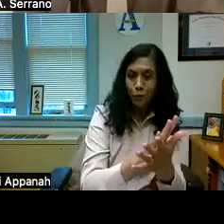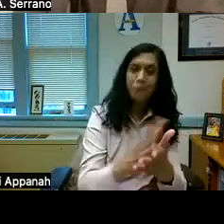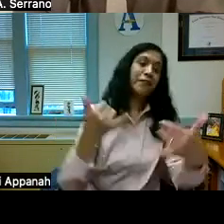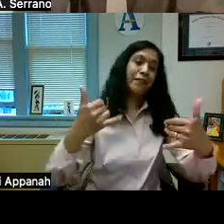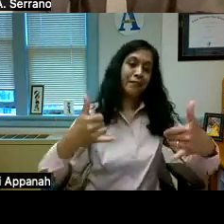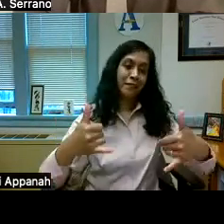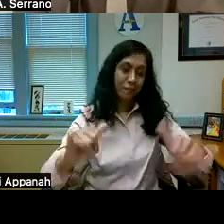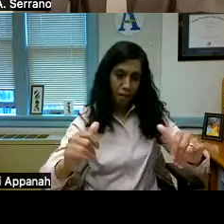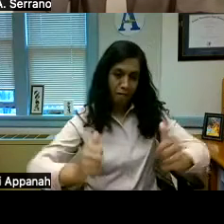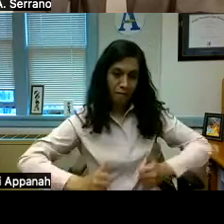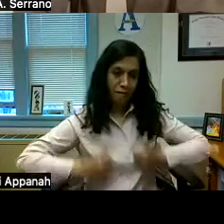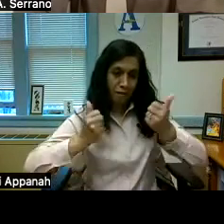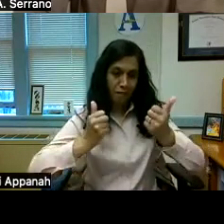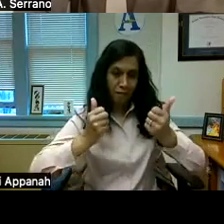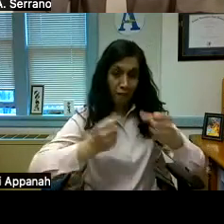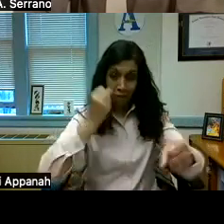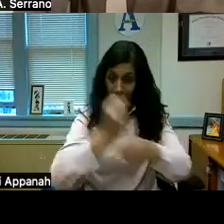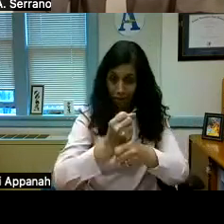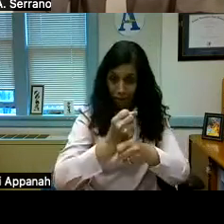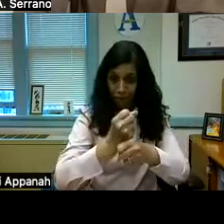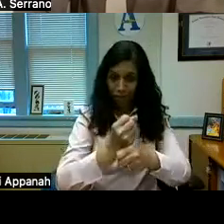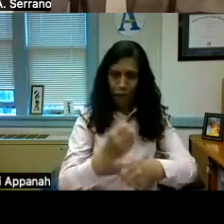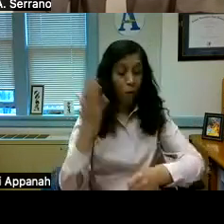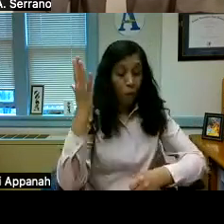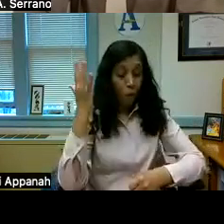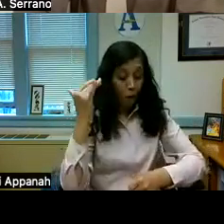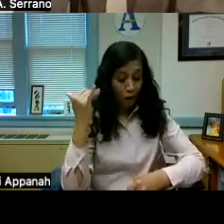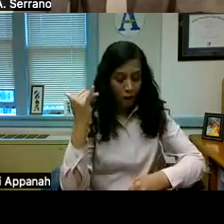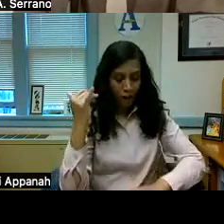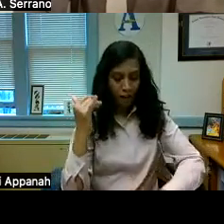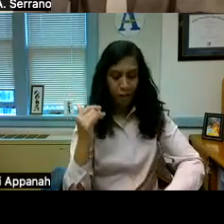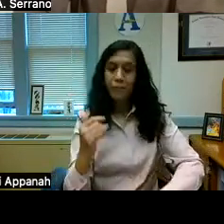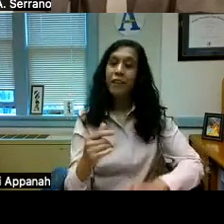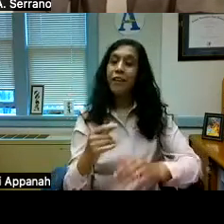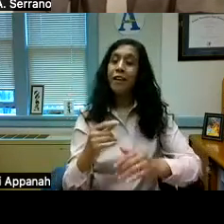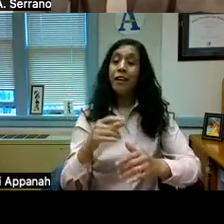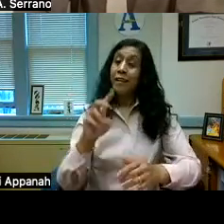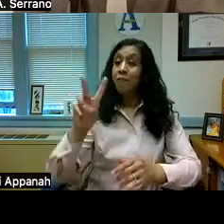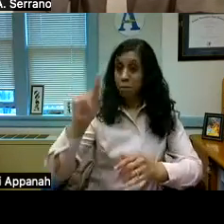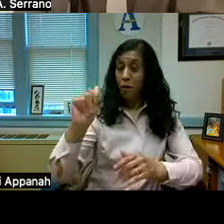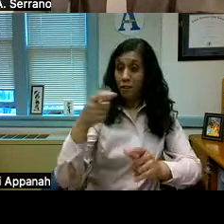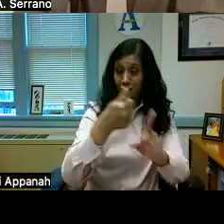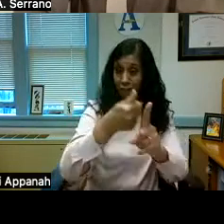But regardless, teachers and students are back to the classroom in real life this year.